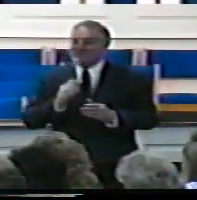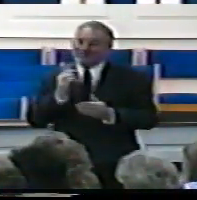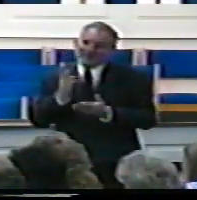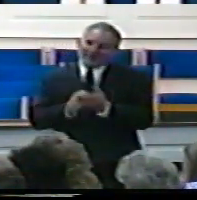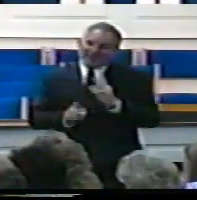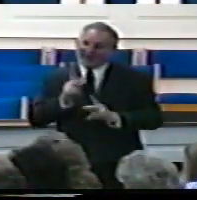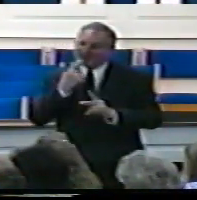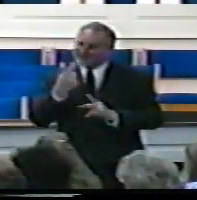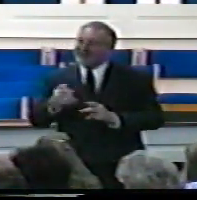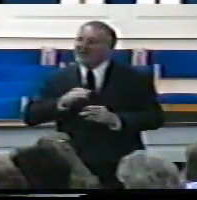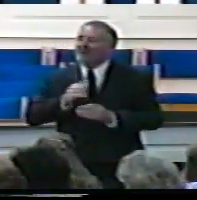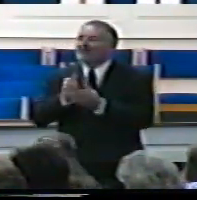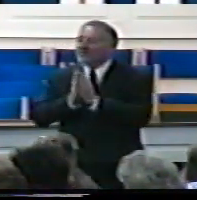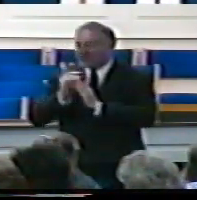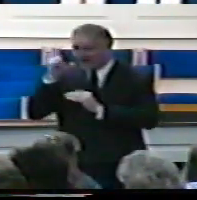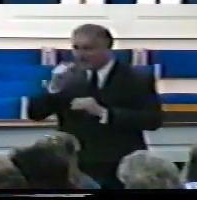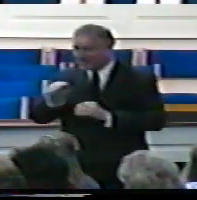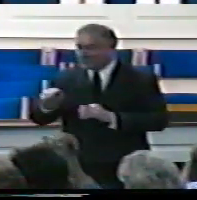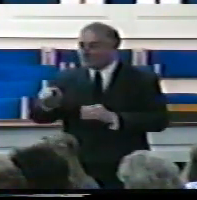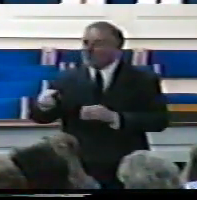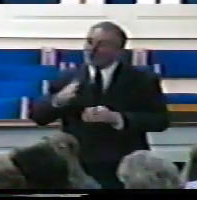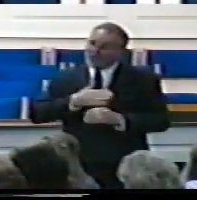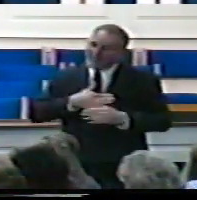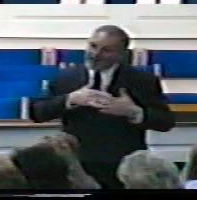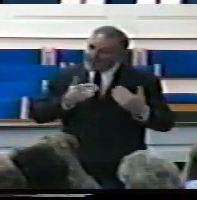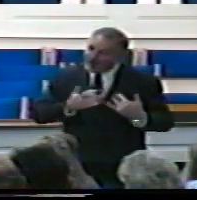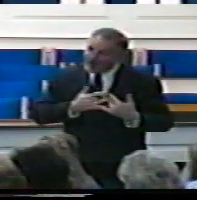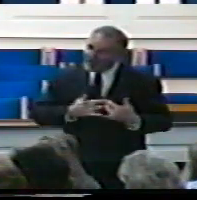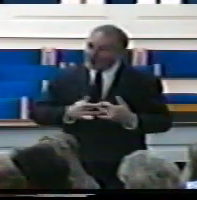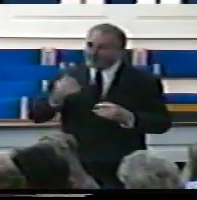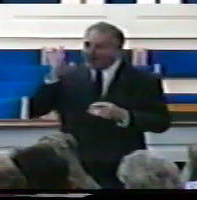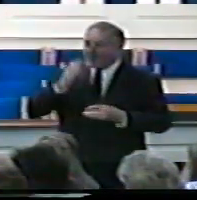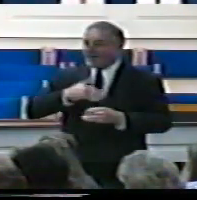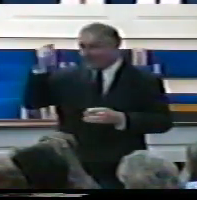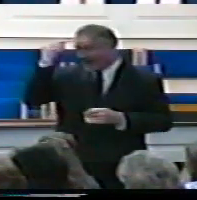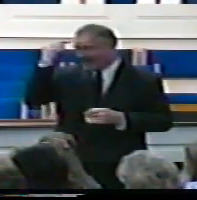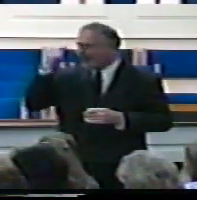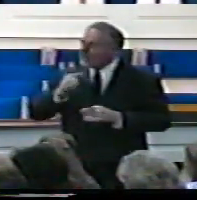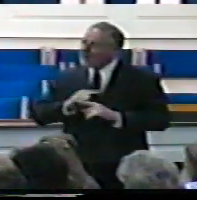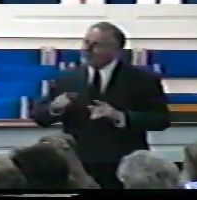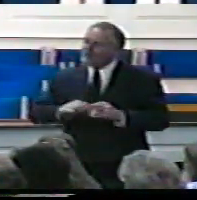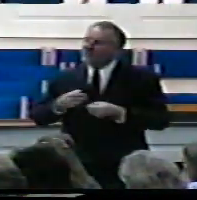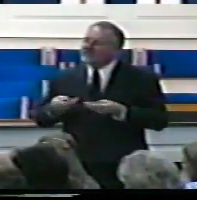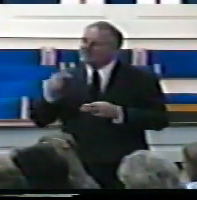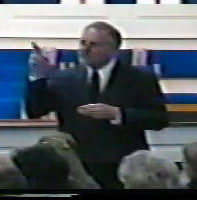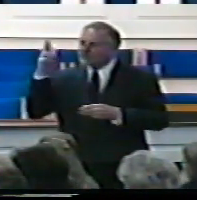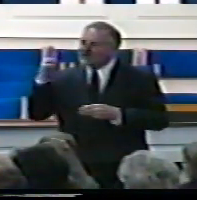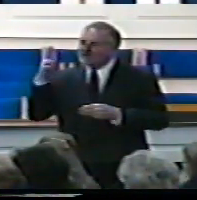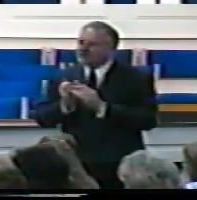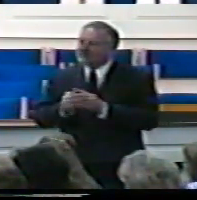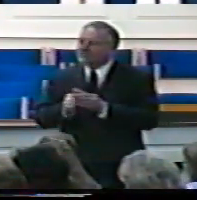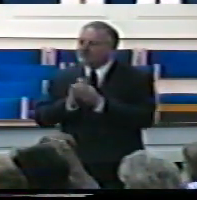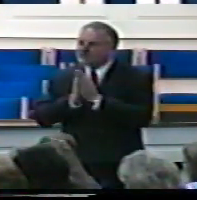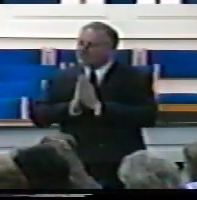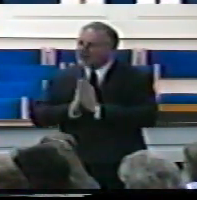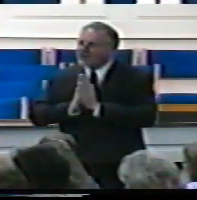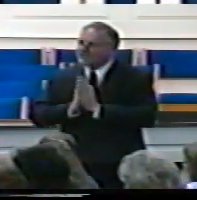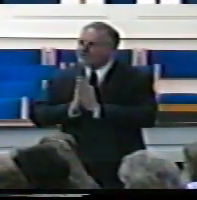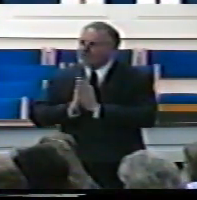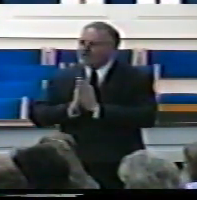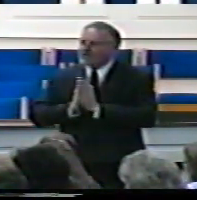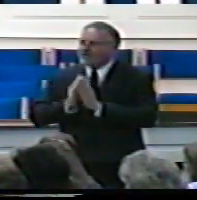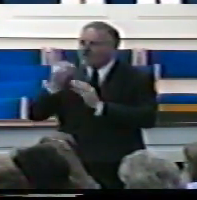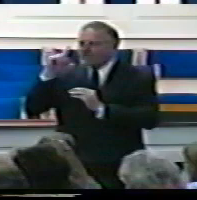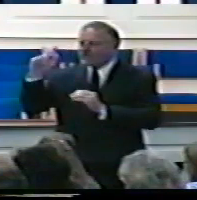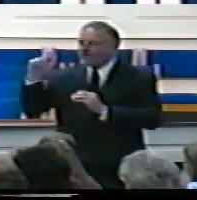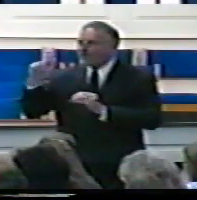praying for you, well, I've been praying for you, you're on my heart, you're on my mind. Things tonight about Jesus, watch this now, he's